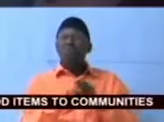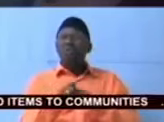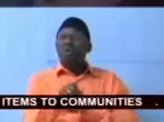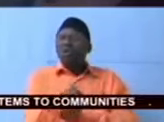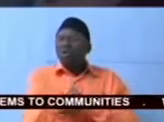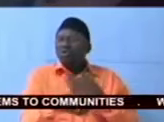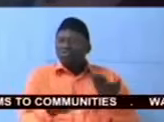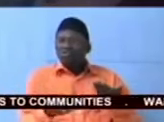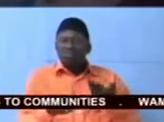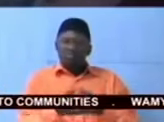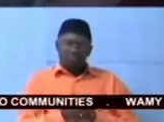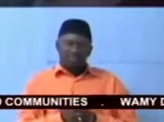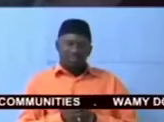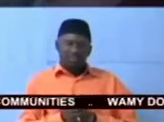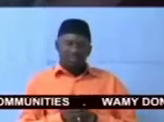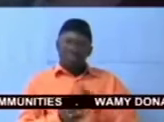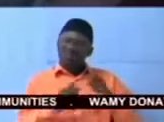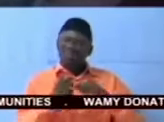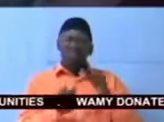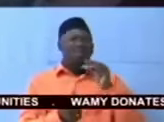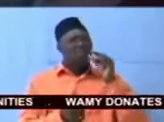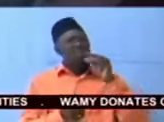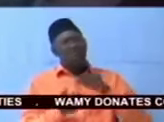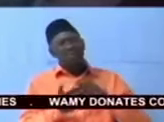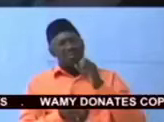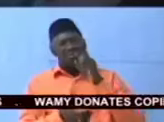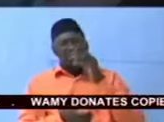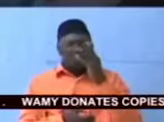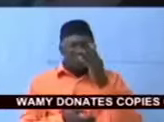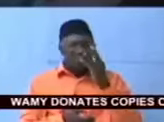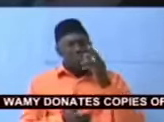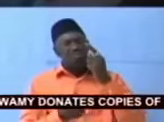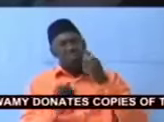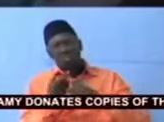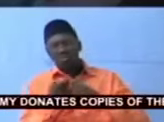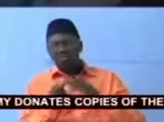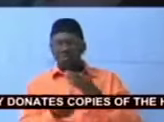months. I think I should have been on the bench for about 4 months or so, 5 months.